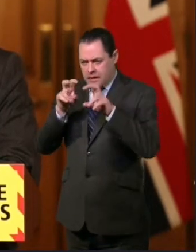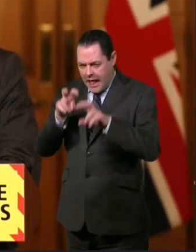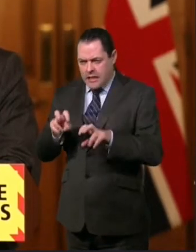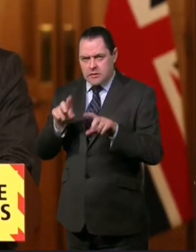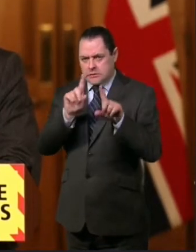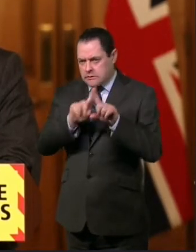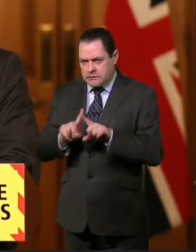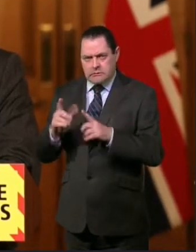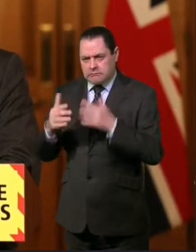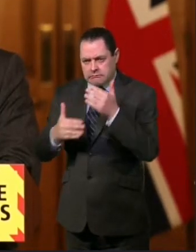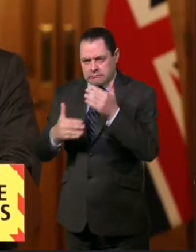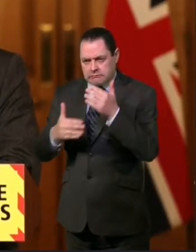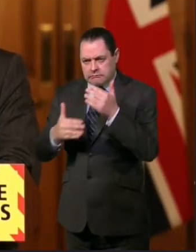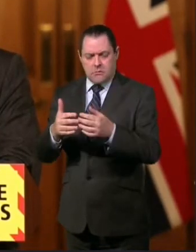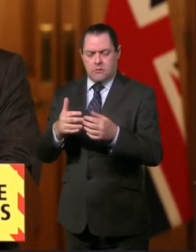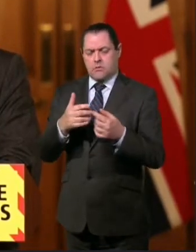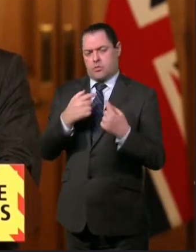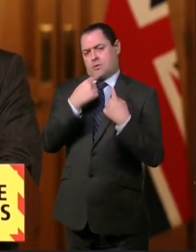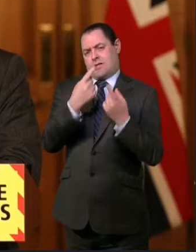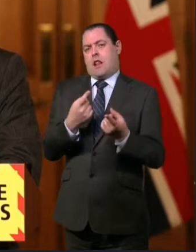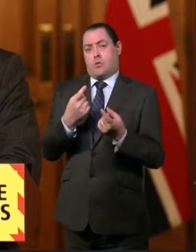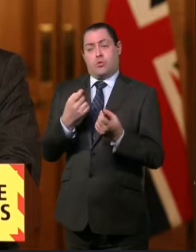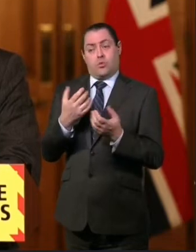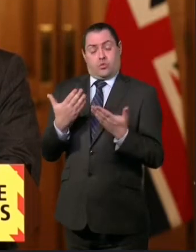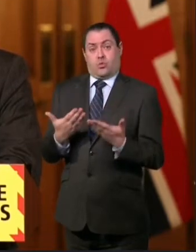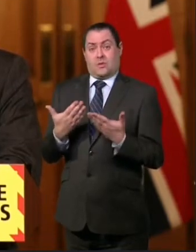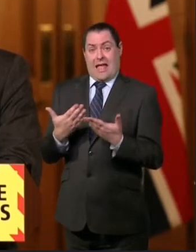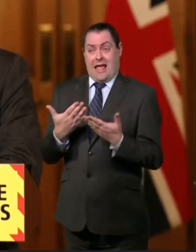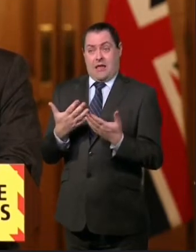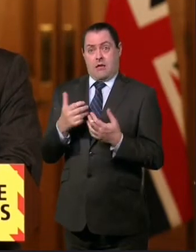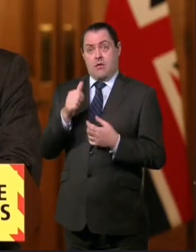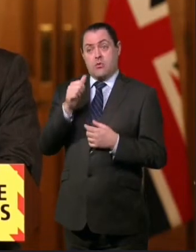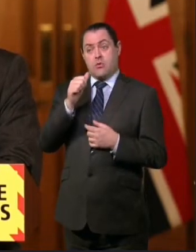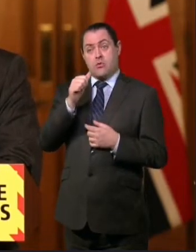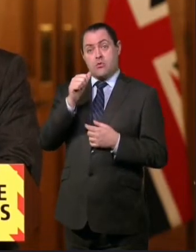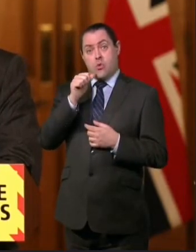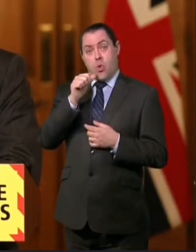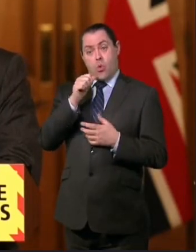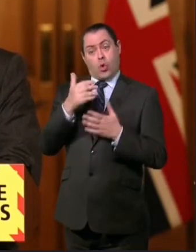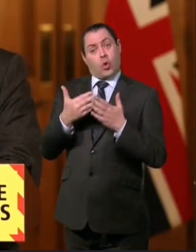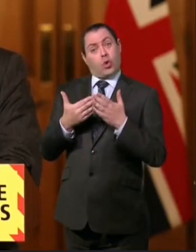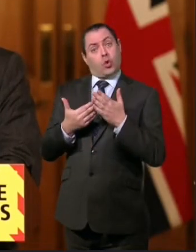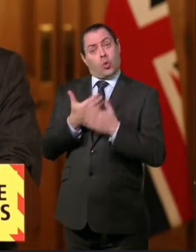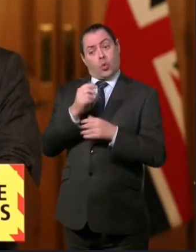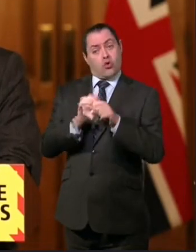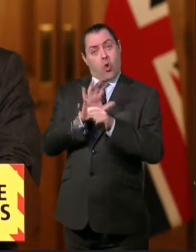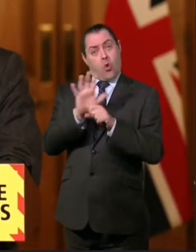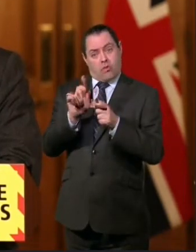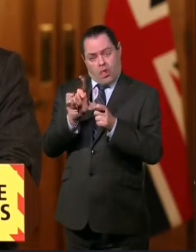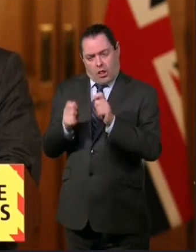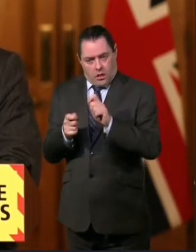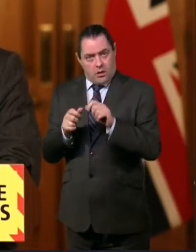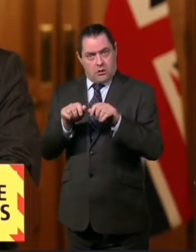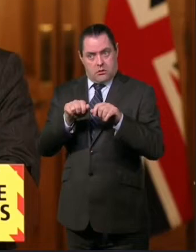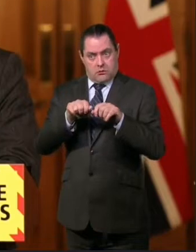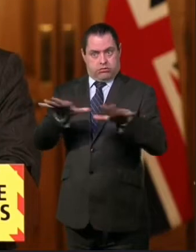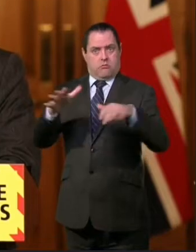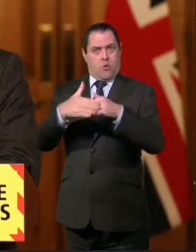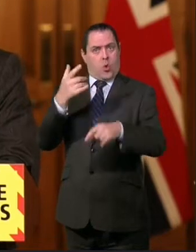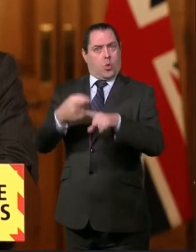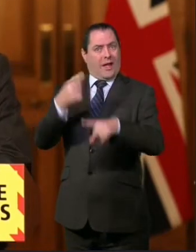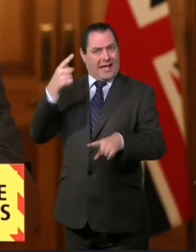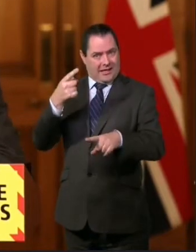today that in addition to spreading more quickly, it also now appears that there is some evidence that the